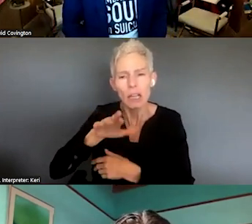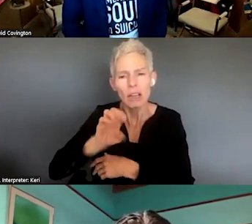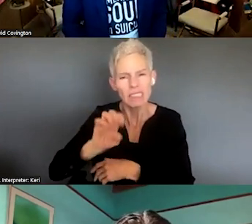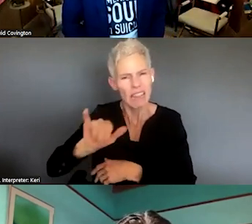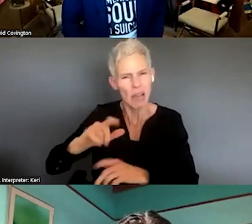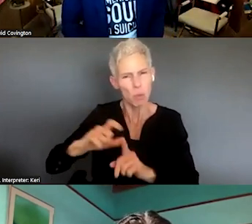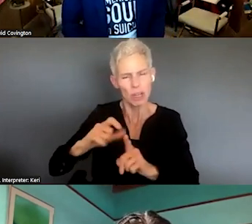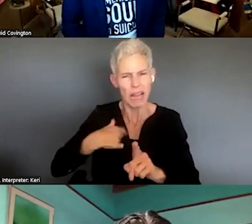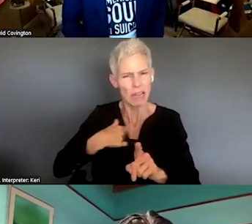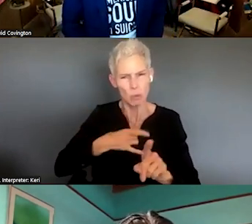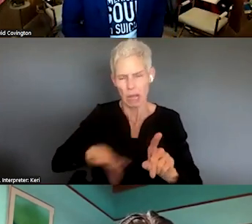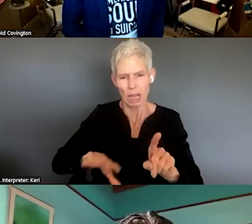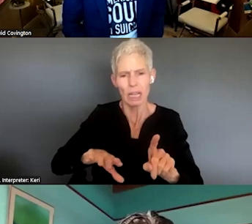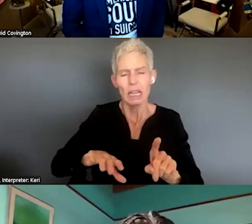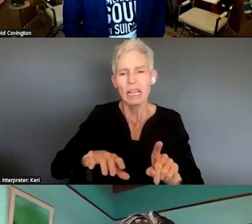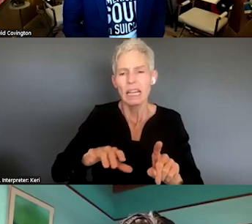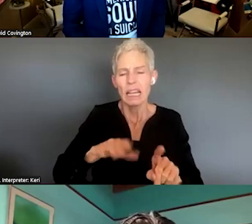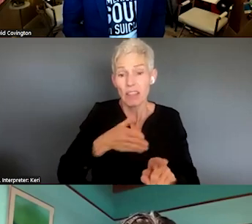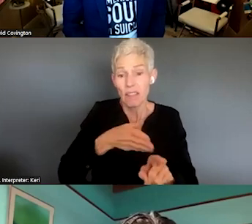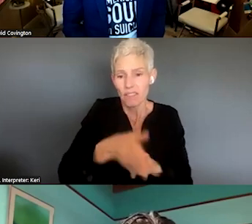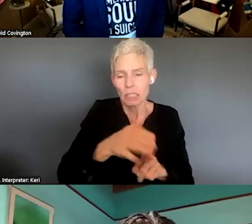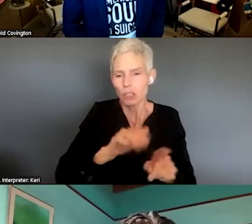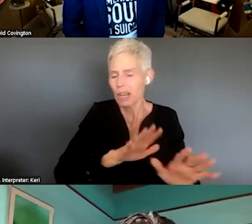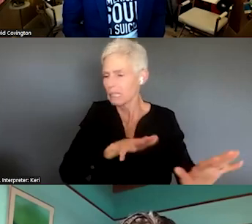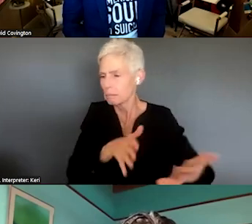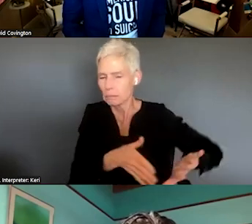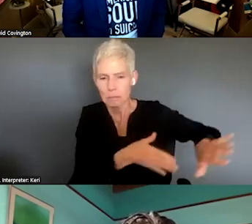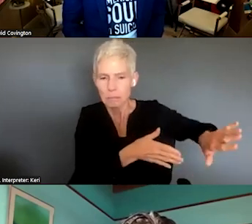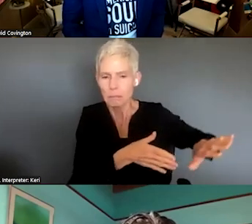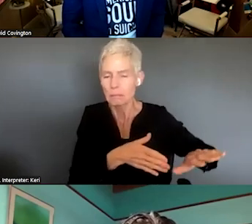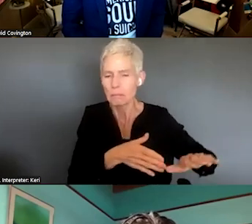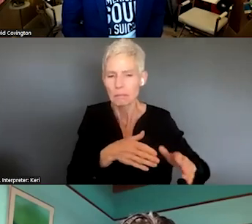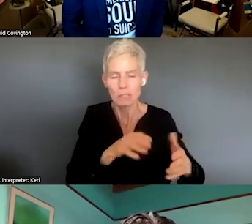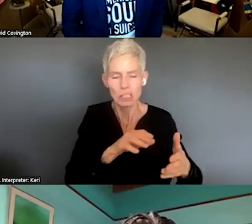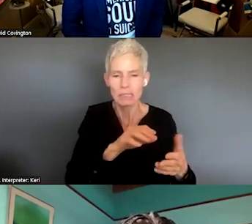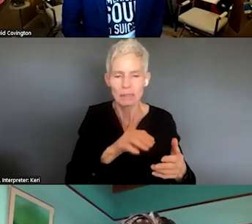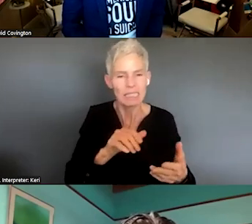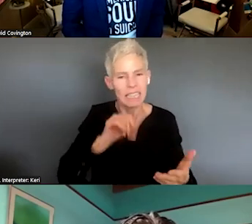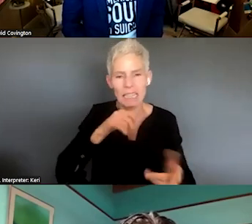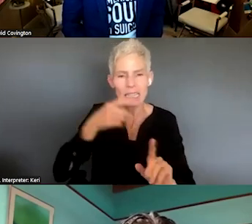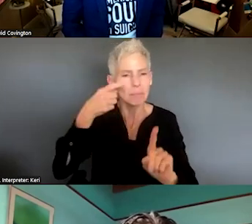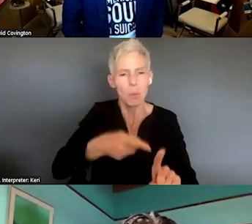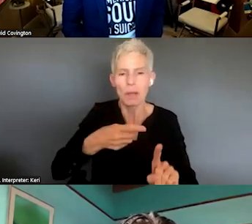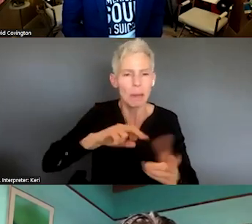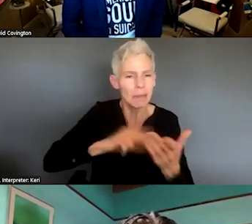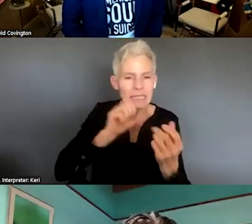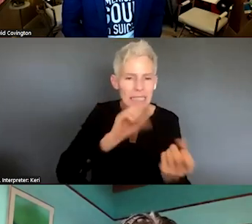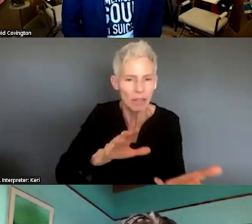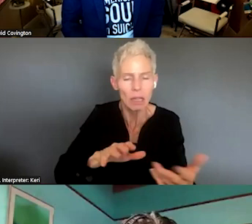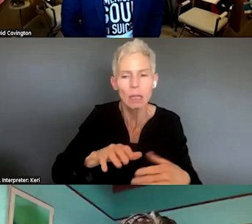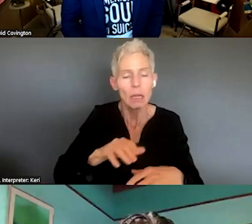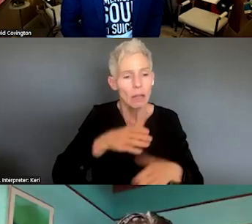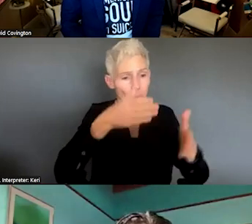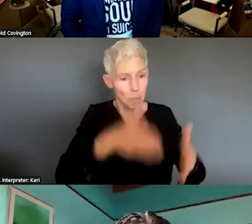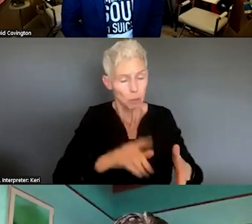The field is really trying to shy away from that term because it doesn't mean anything. The question is the person medically stable? And then if they do need to go to the